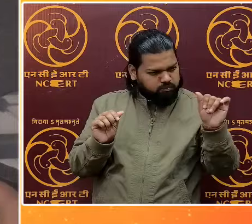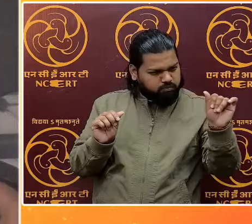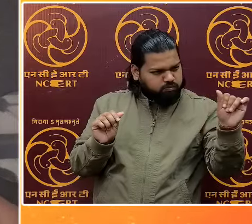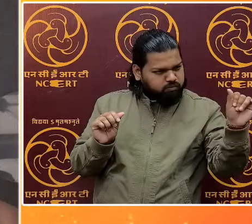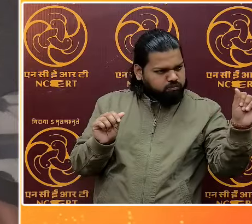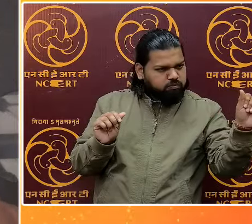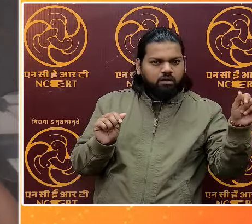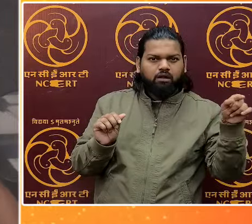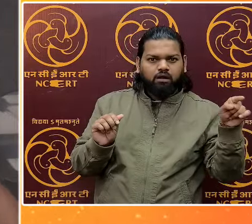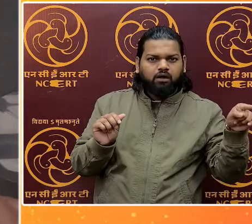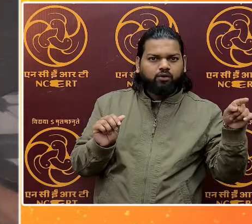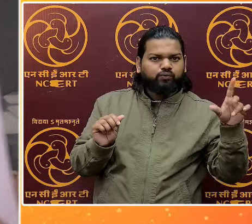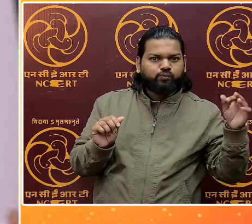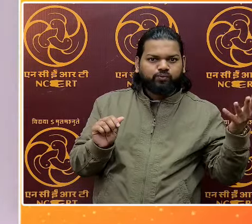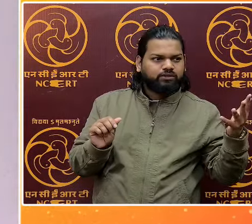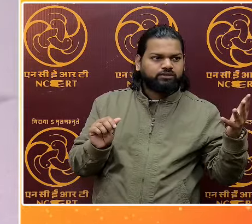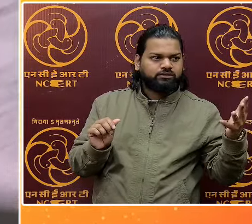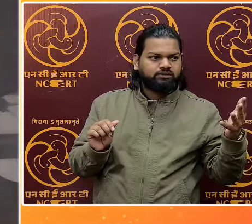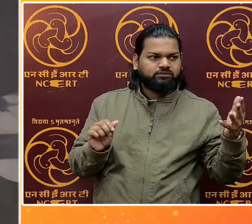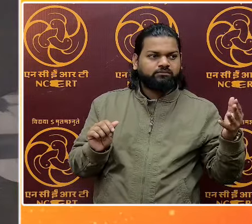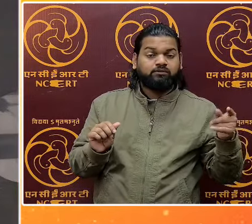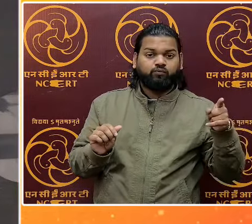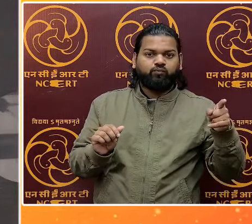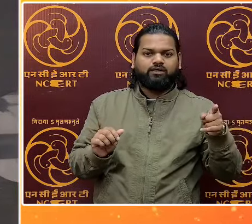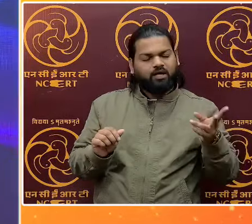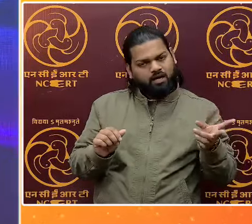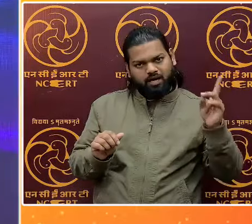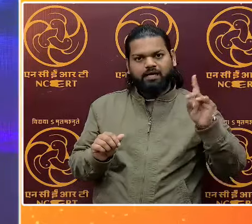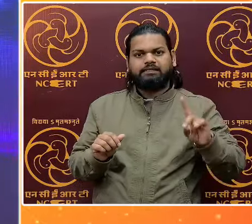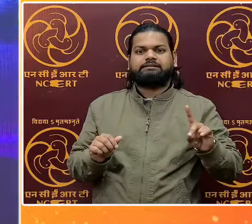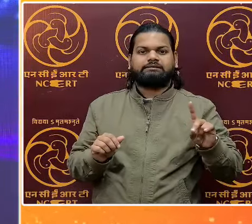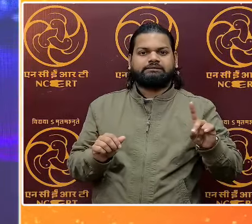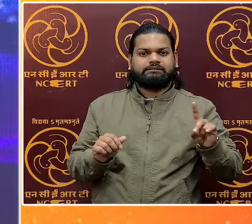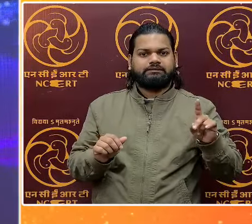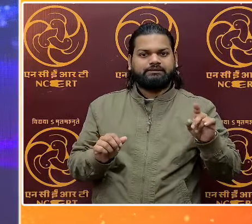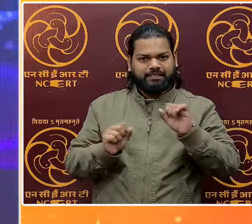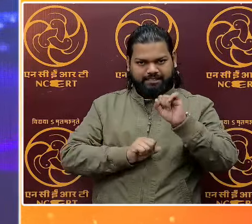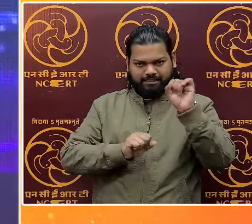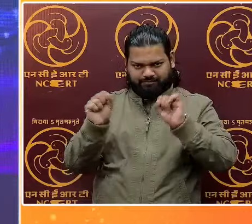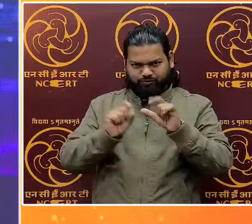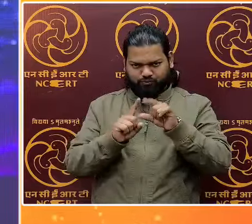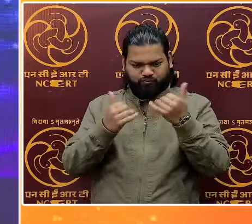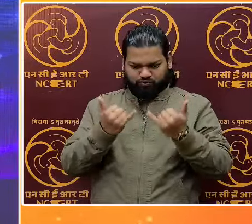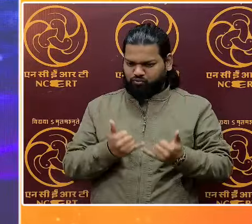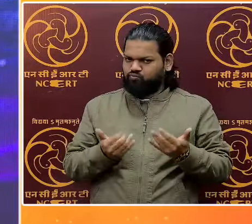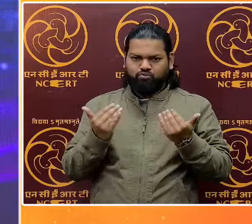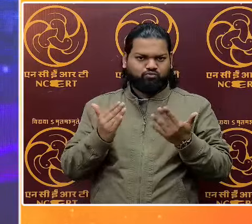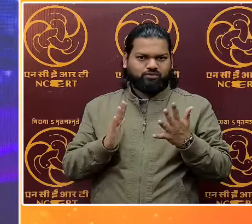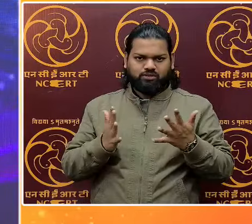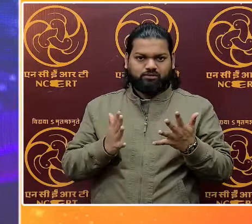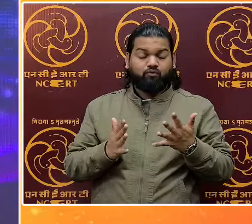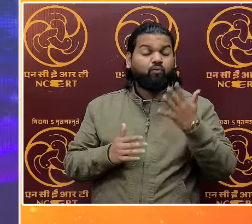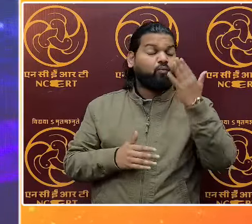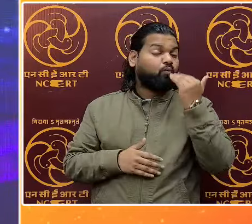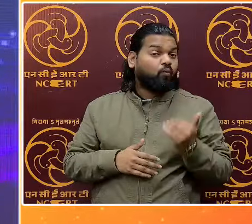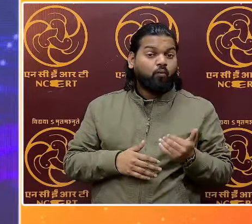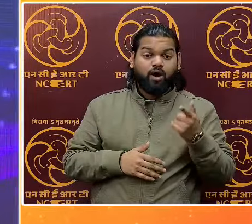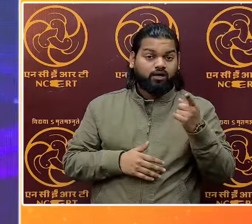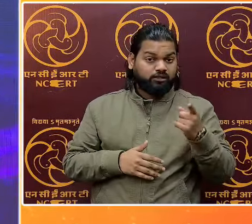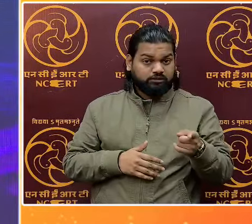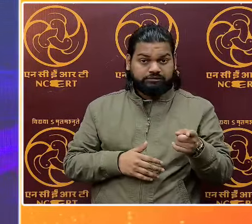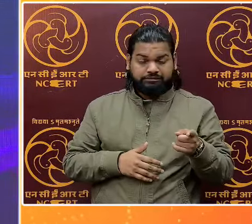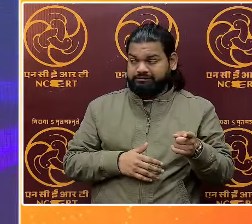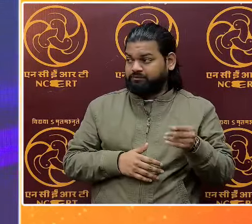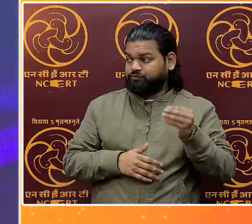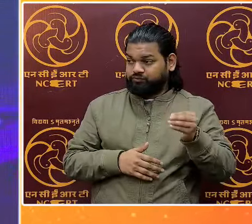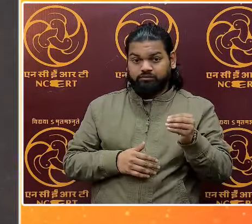So for that we really need to be having an experimental setup. That is not possible, because we really have to